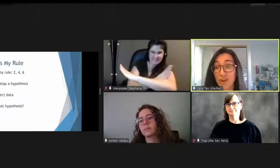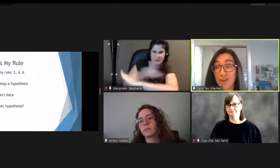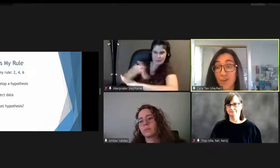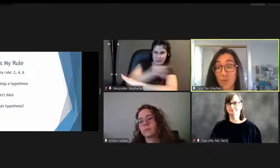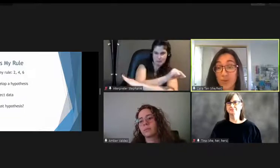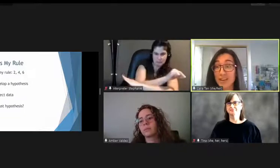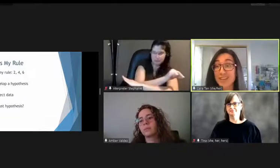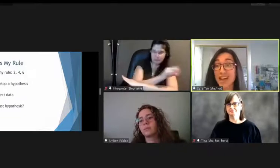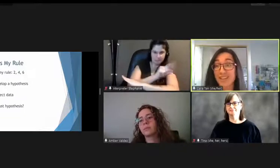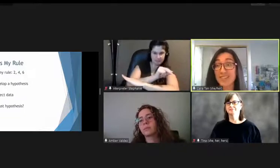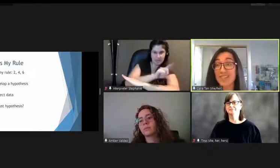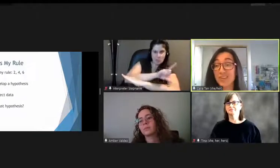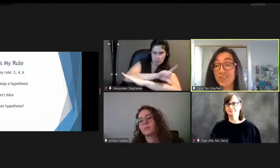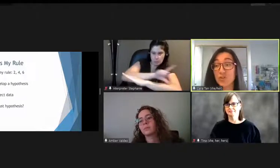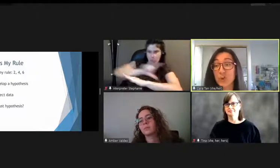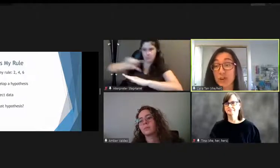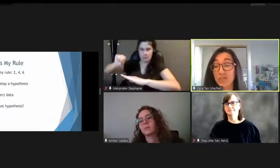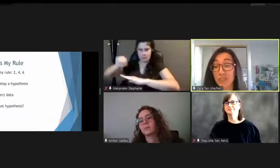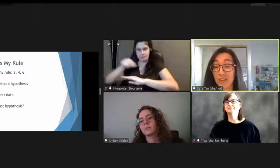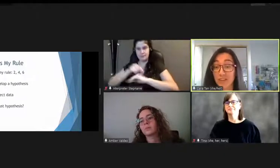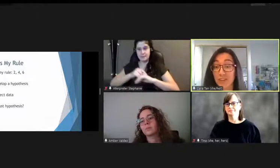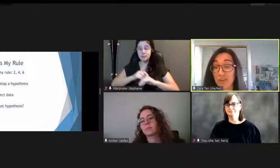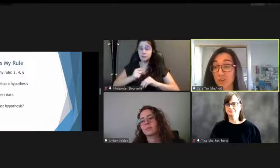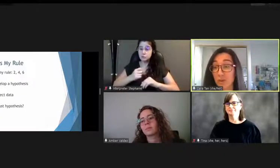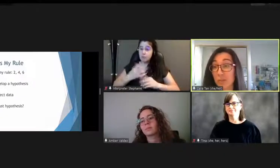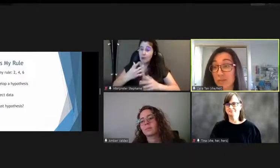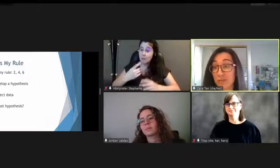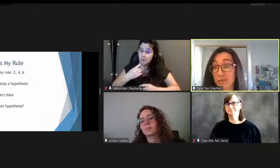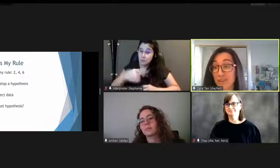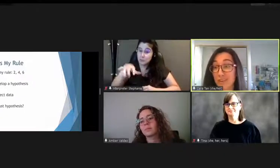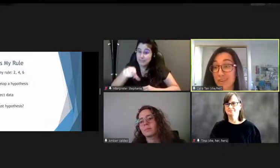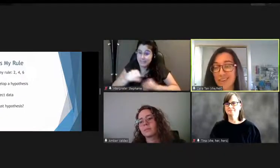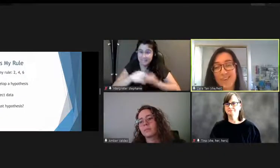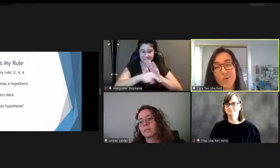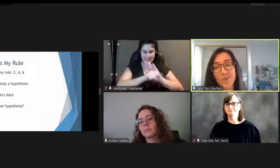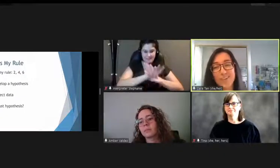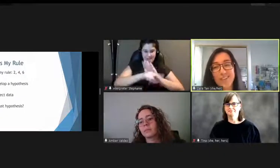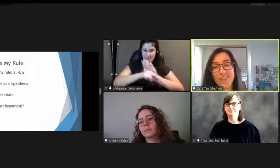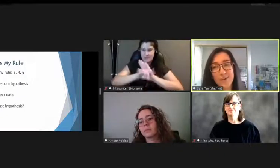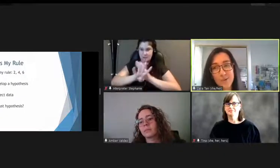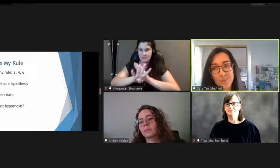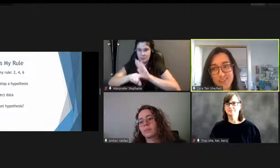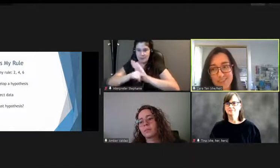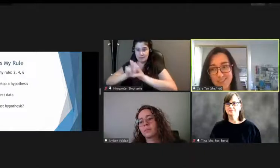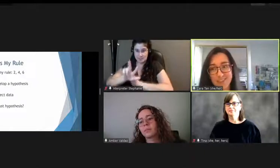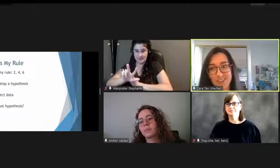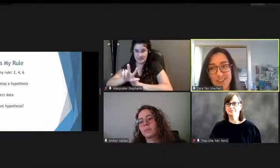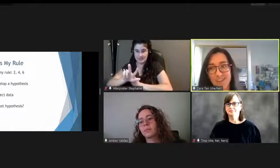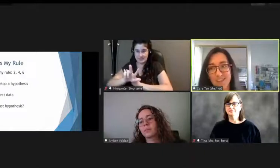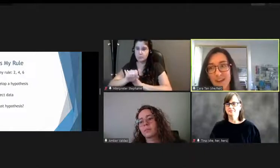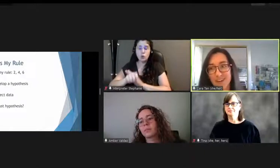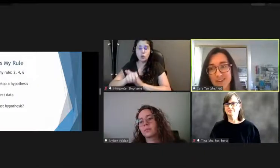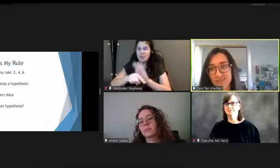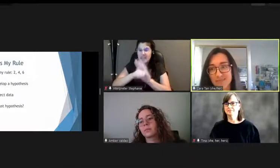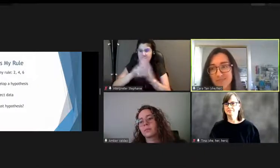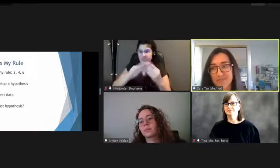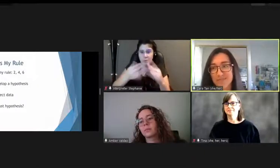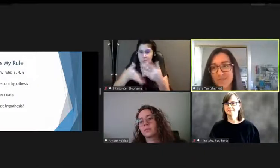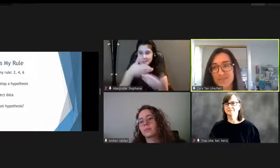So we got a yes to one of these sets of negative numbers. So the numbers being negative actually doesn't